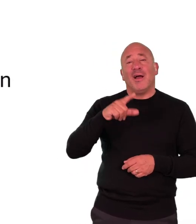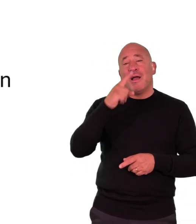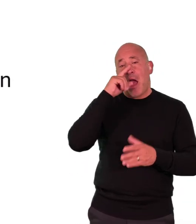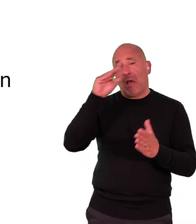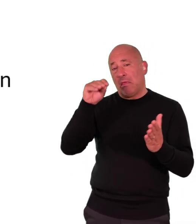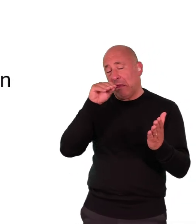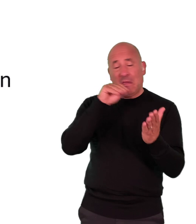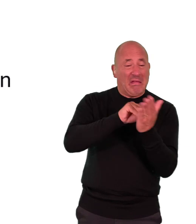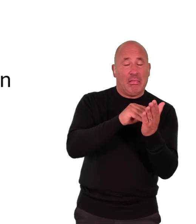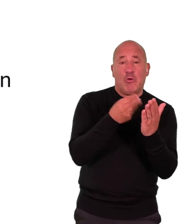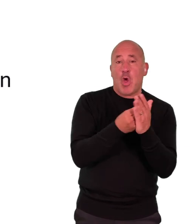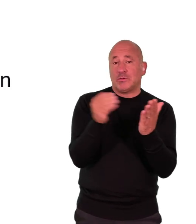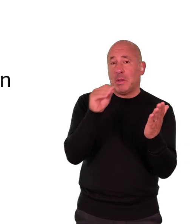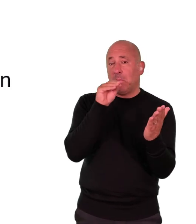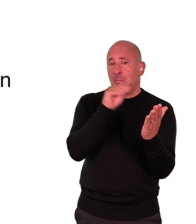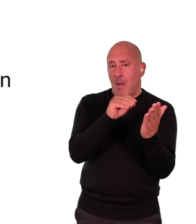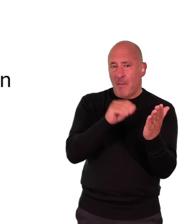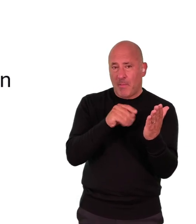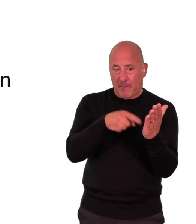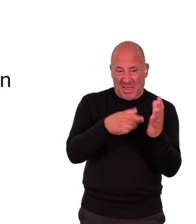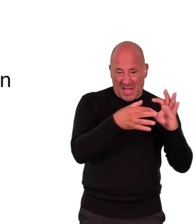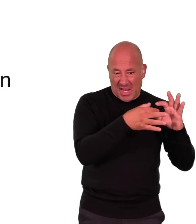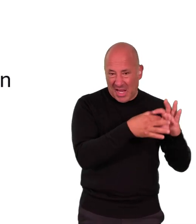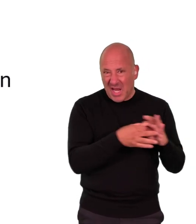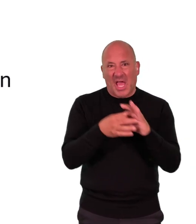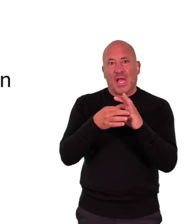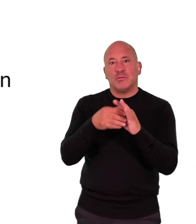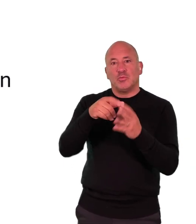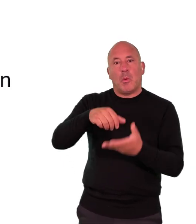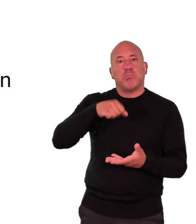be? Remember, your activity can last up to 1 year.